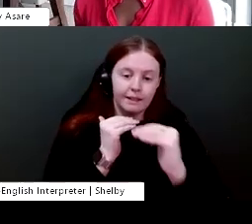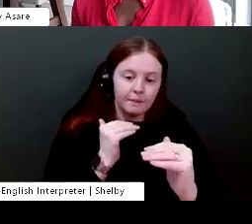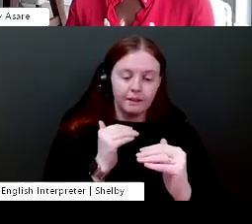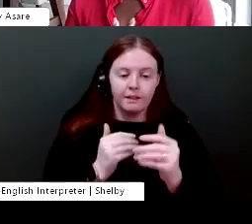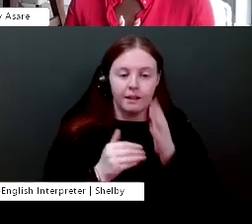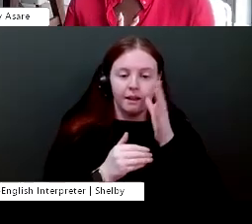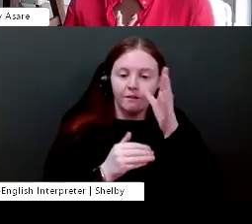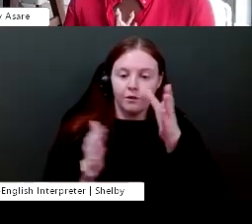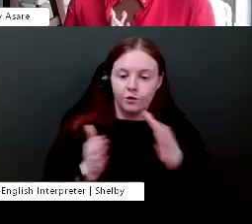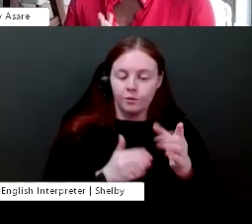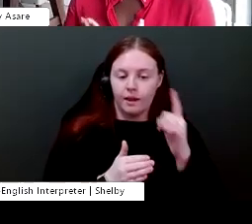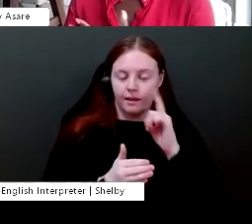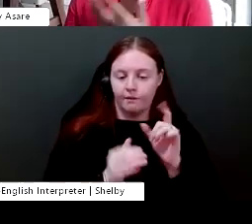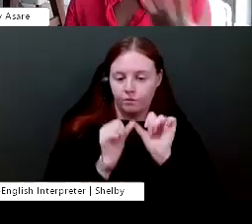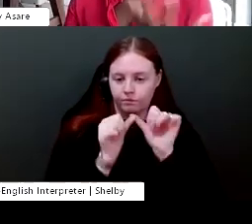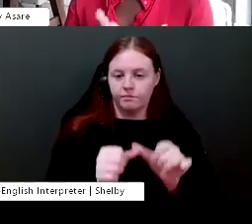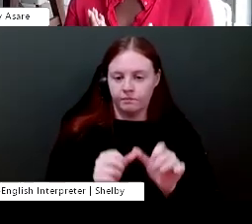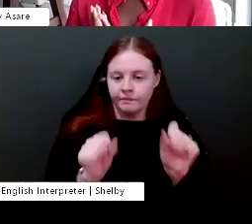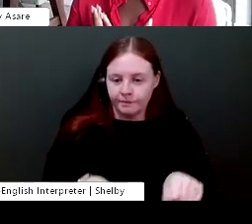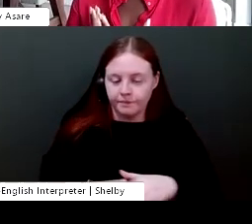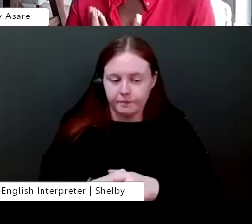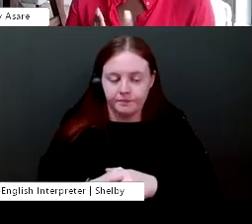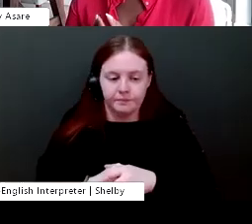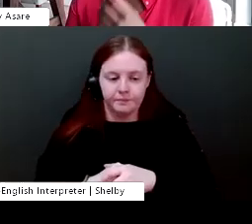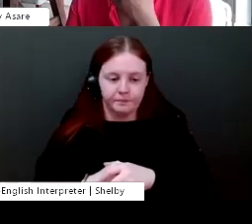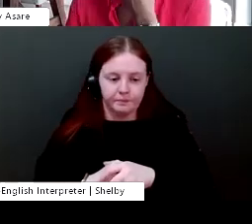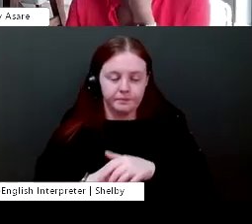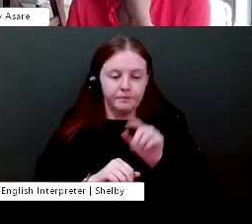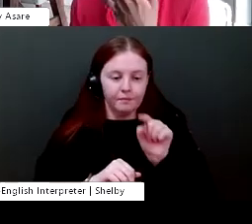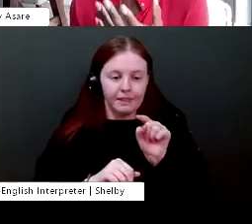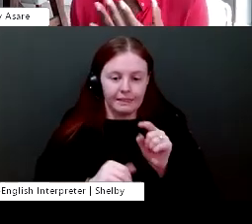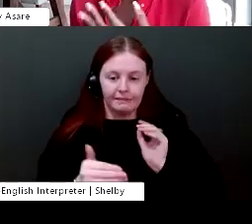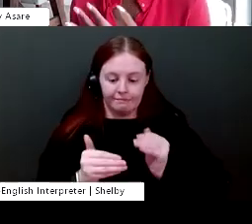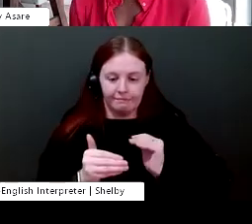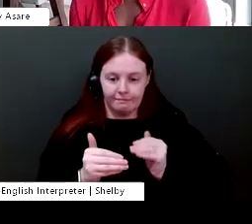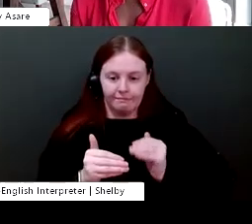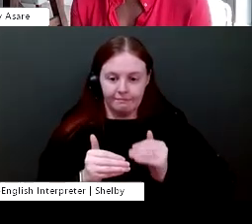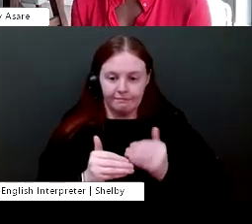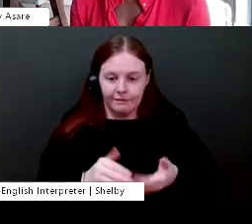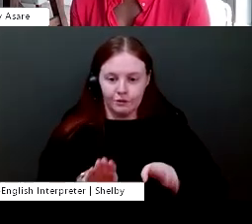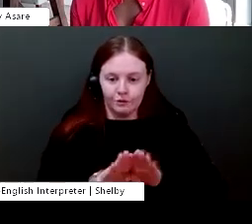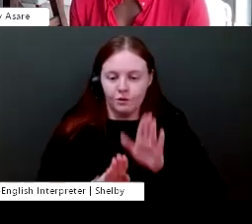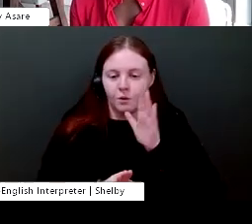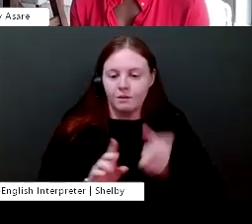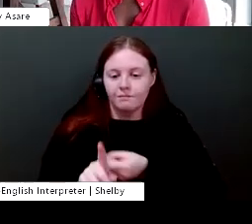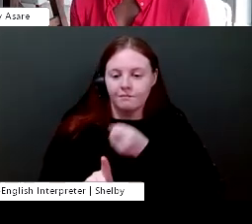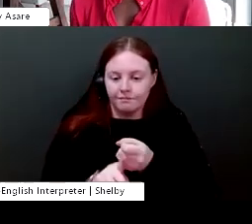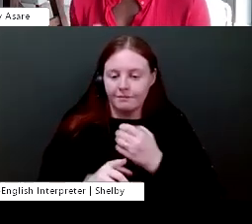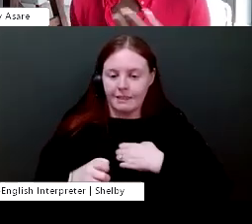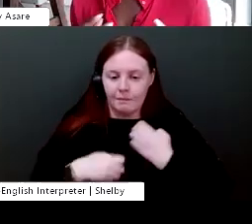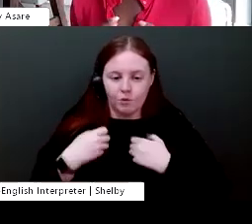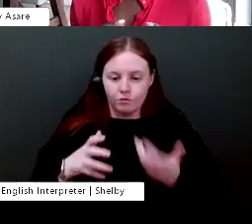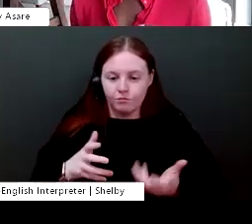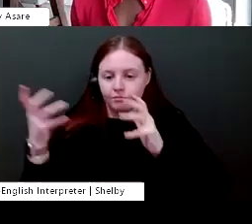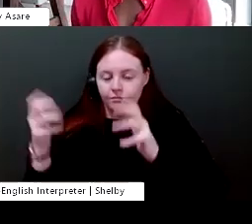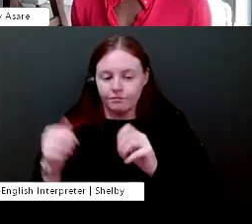design. This anticipation of closure really contributes to emotional distress and uncertainty, as